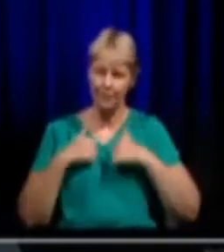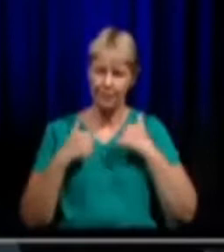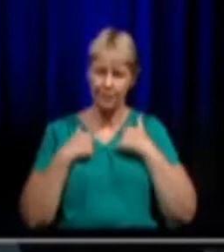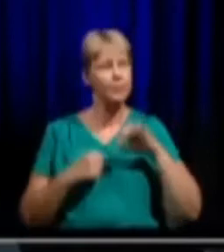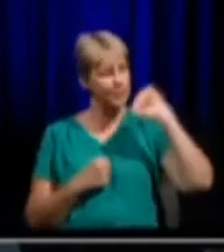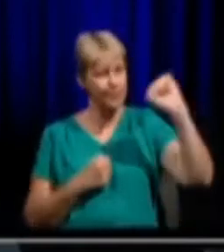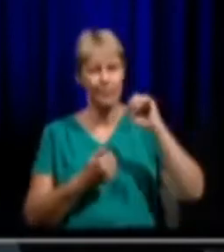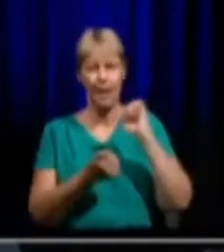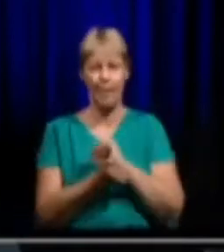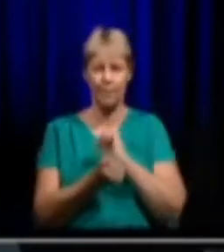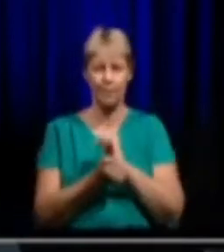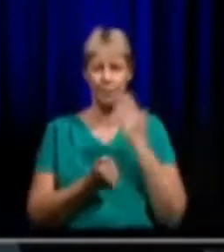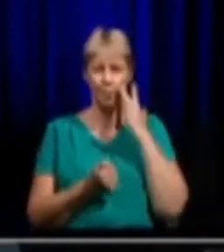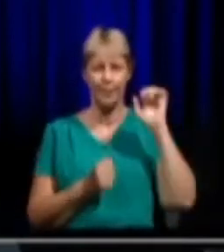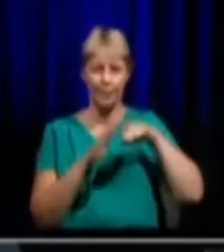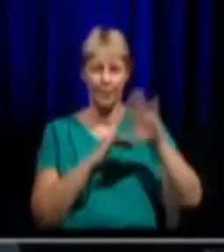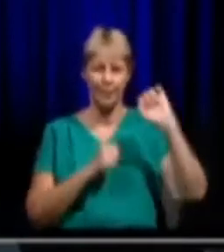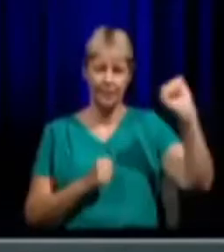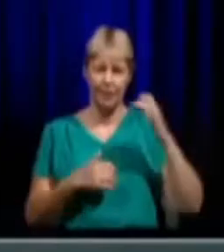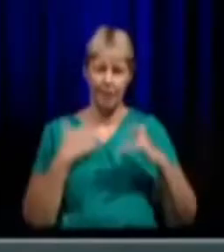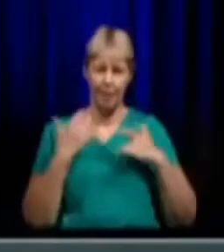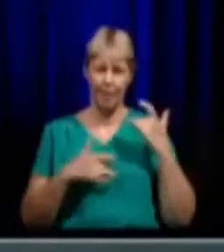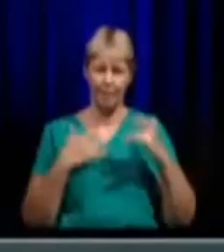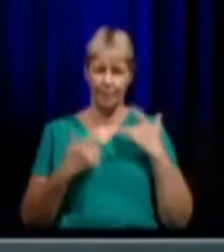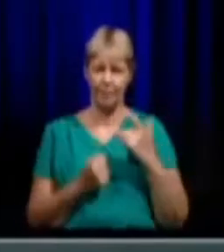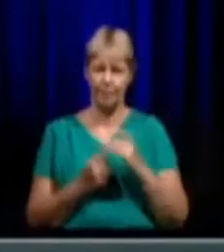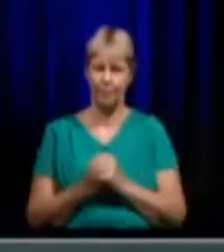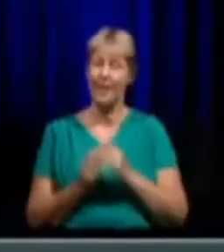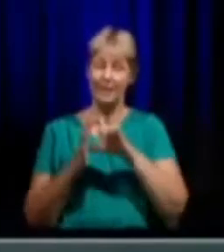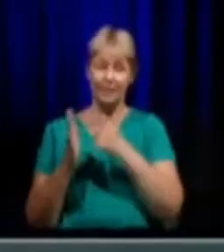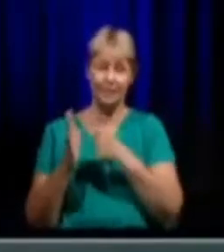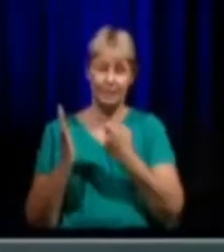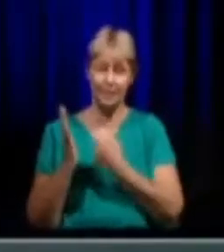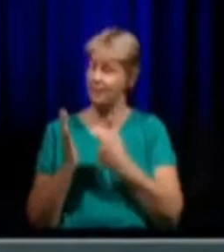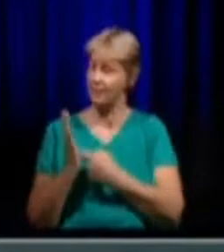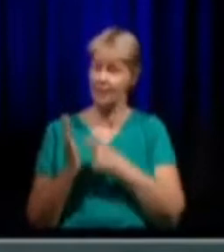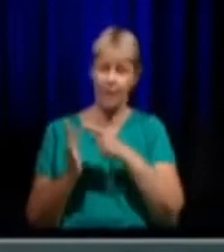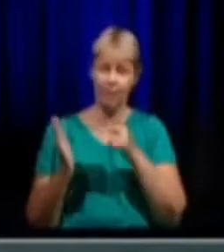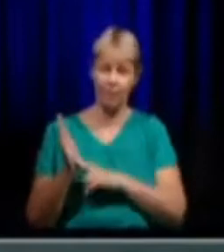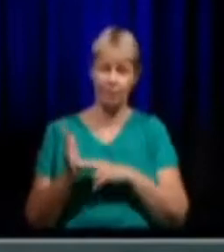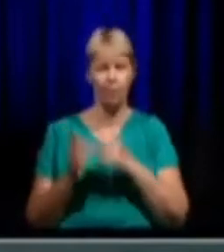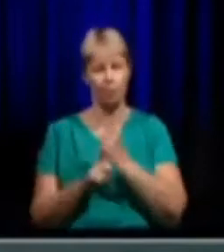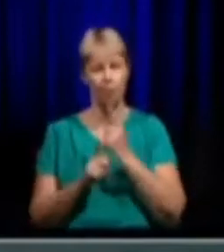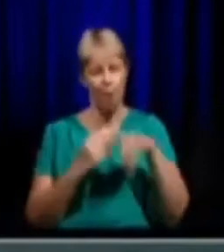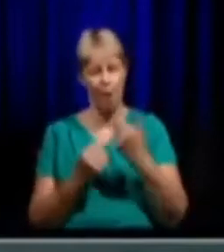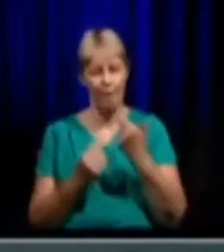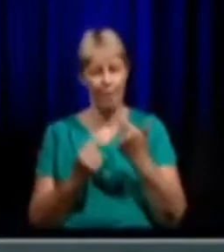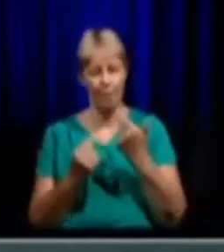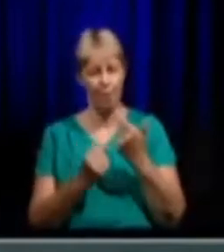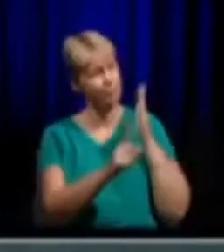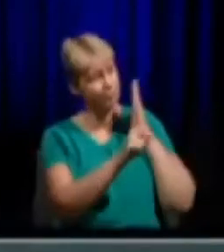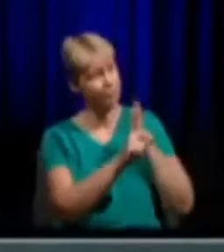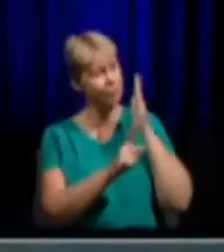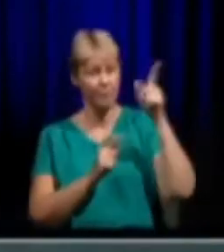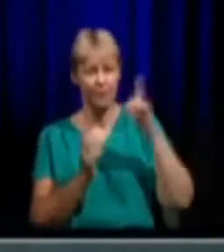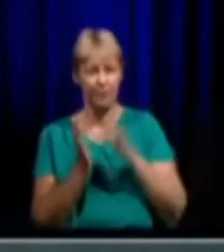practiced in his life. Last week, Darren talked about the importance of aiming at Jesus and the power that habits can